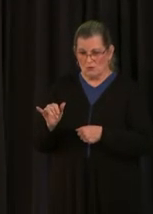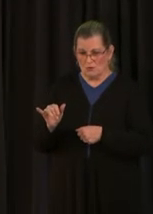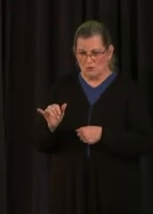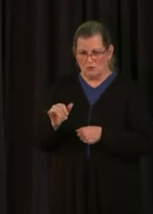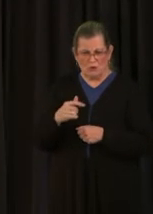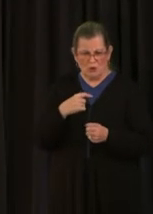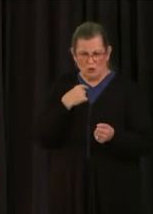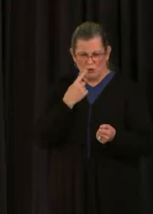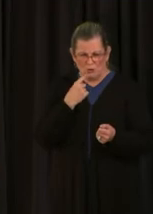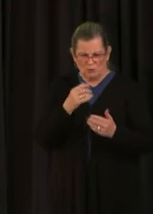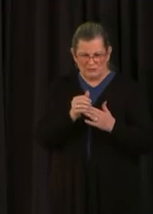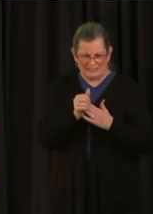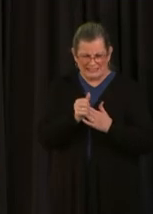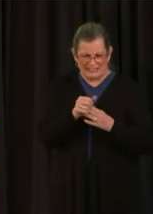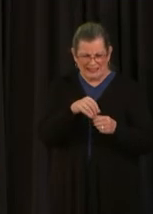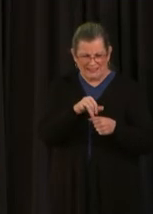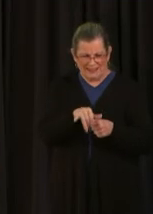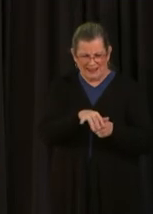We are,